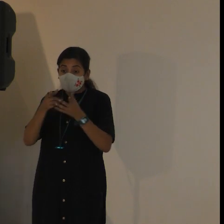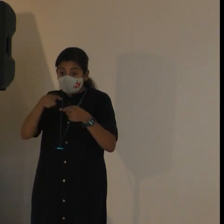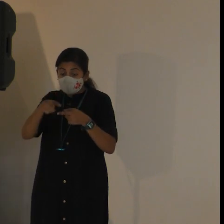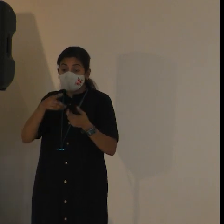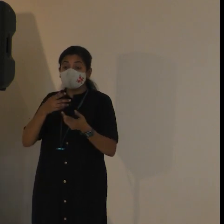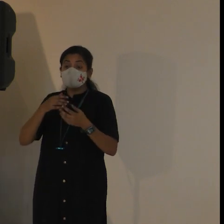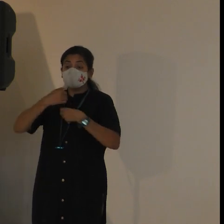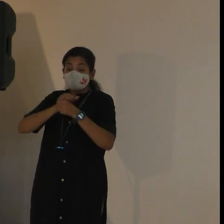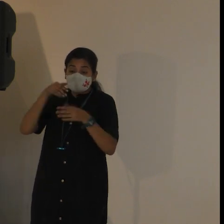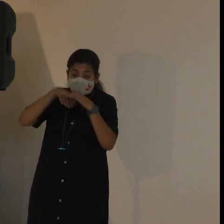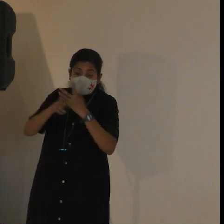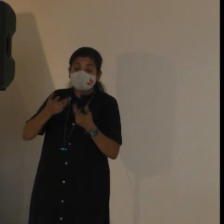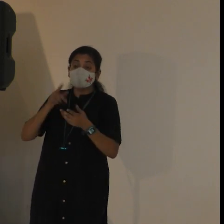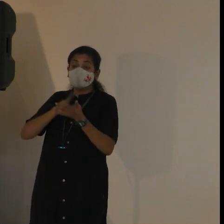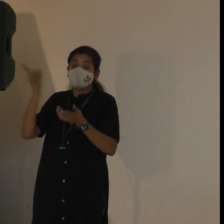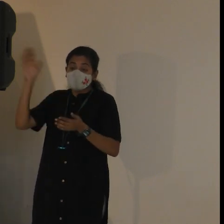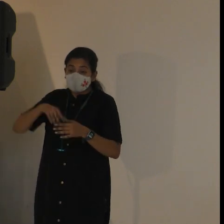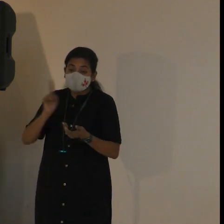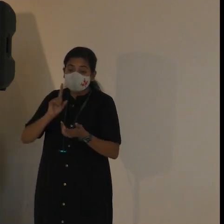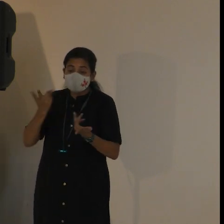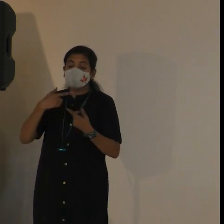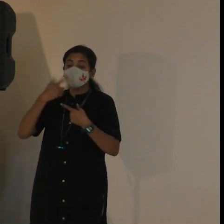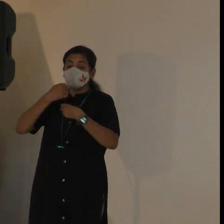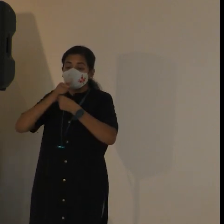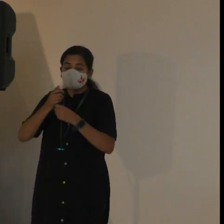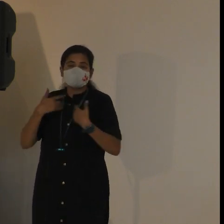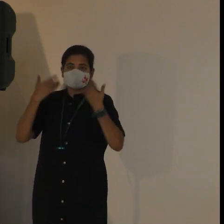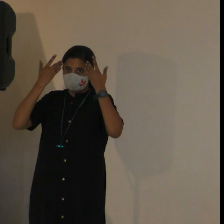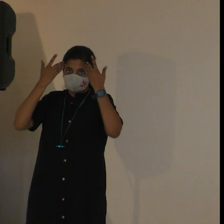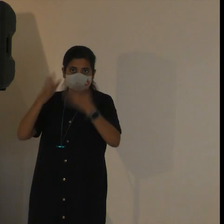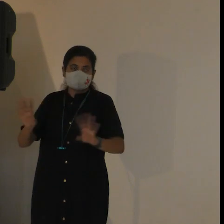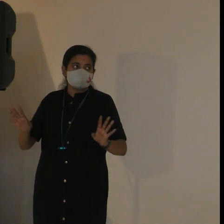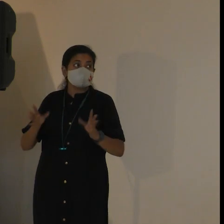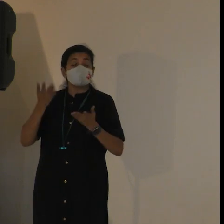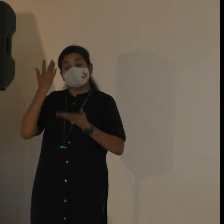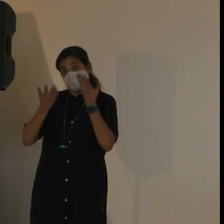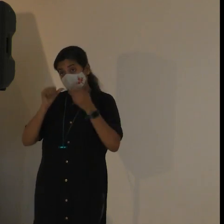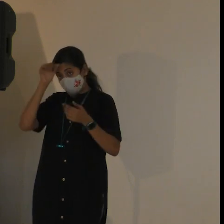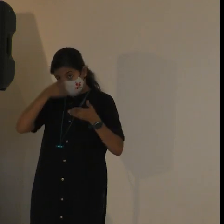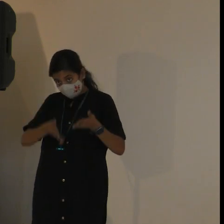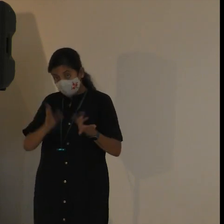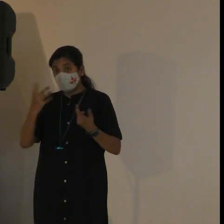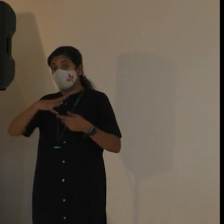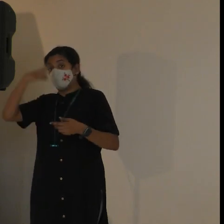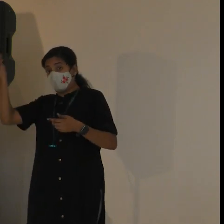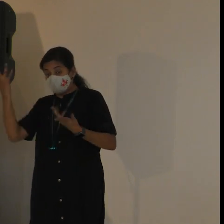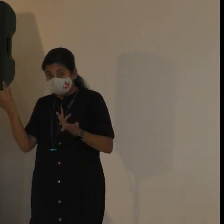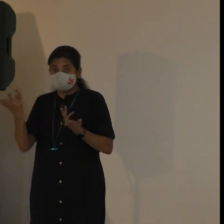was made, or where does it come, right? Where does it come from? Who made it? Was it made in India? Was it made in Sri Lanka? We have no